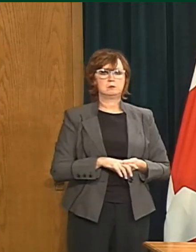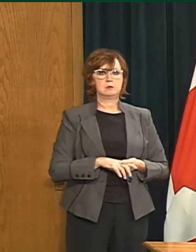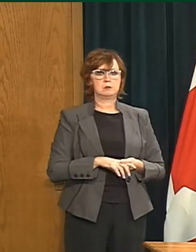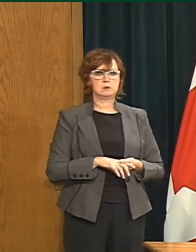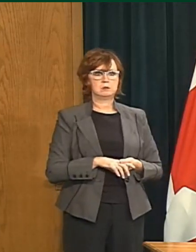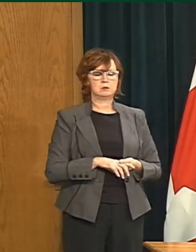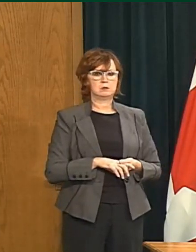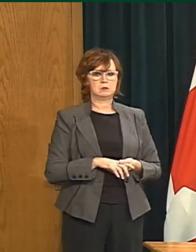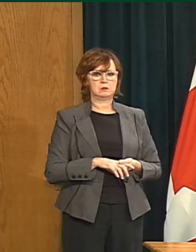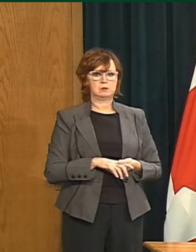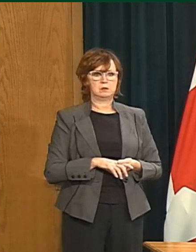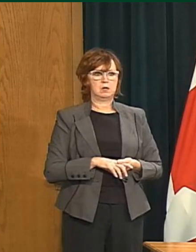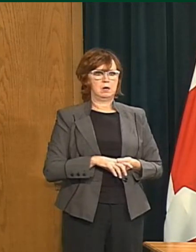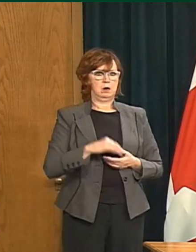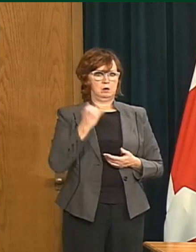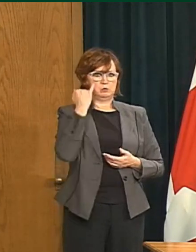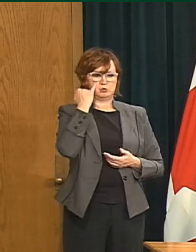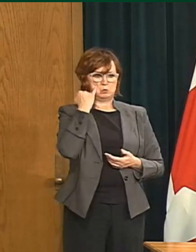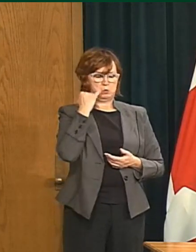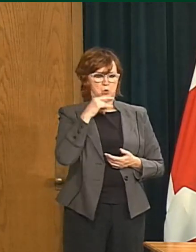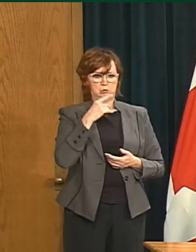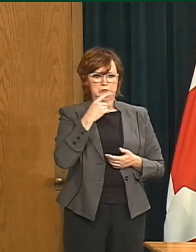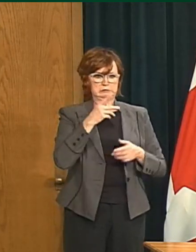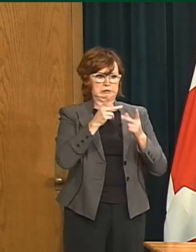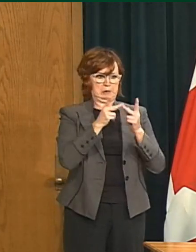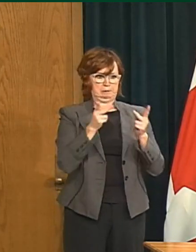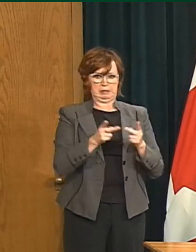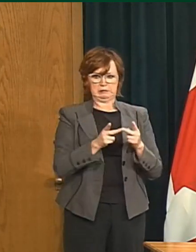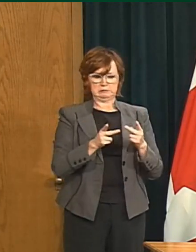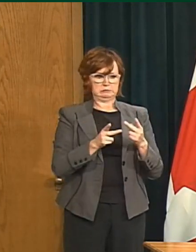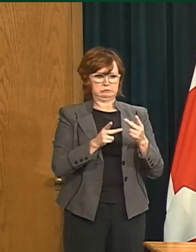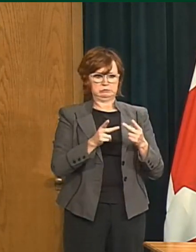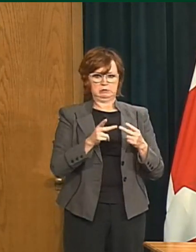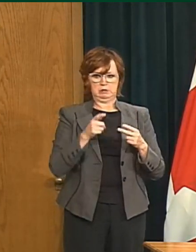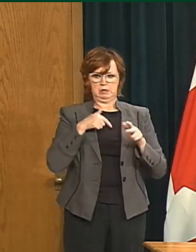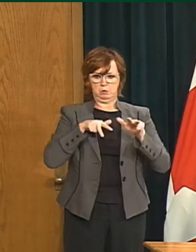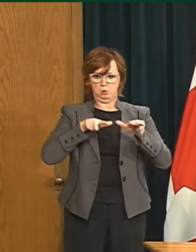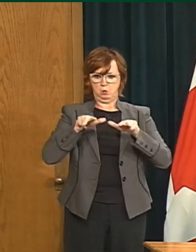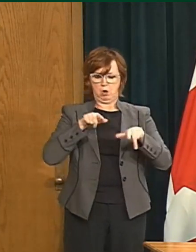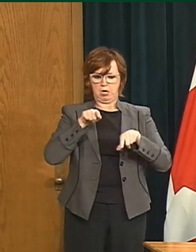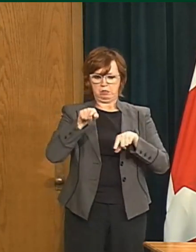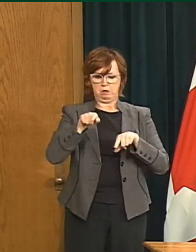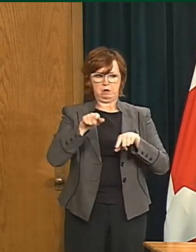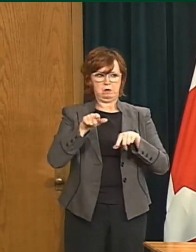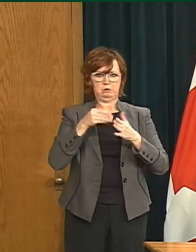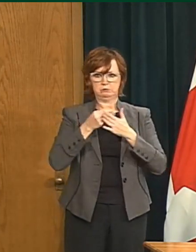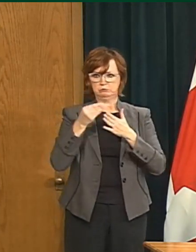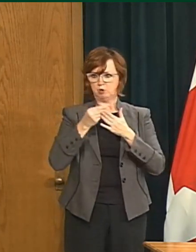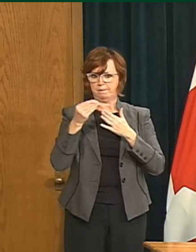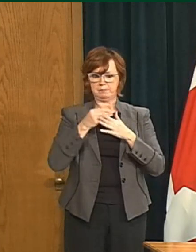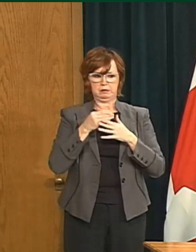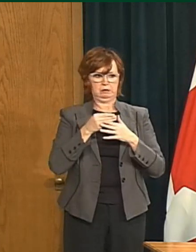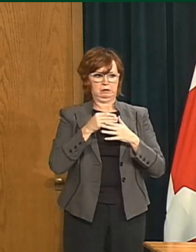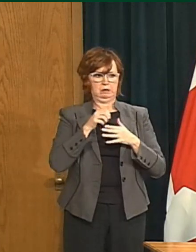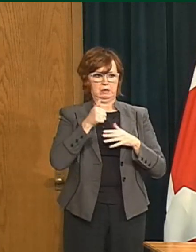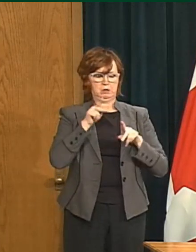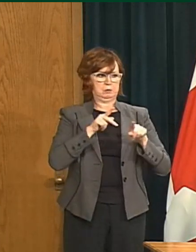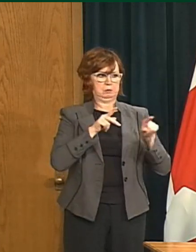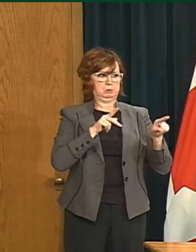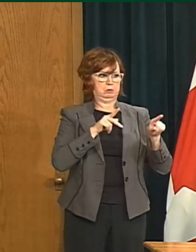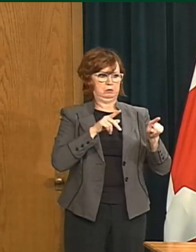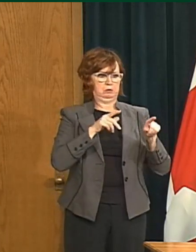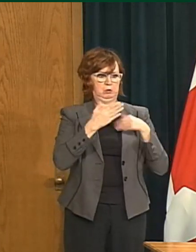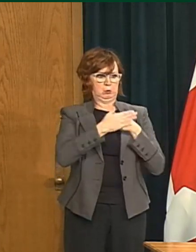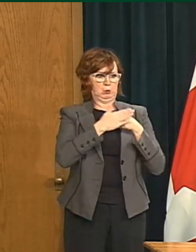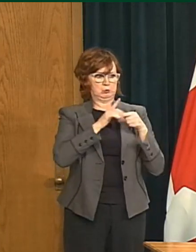difficulty respecting the 2-meter separation, the social distancing or the physical distancing measures as a whole,